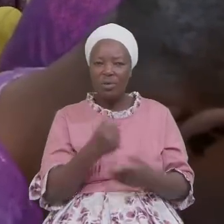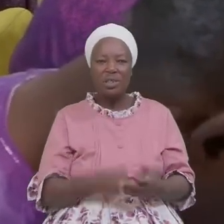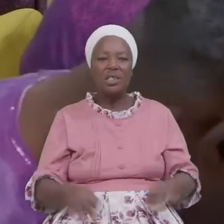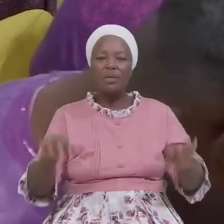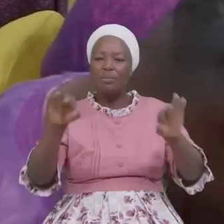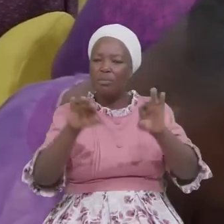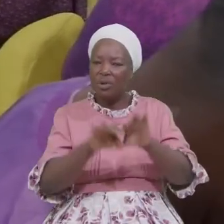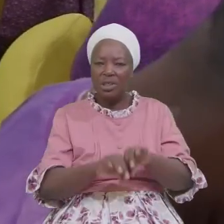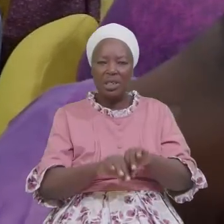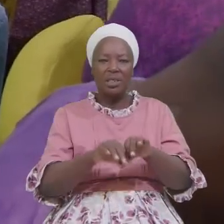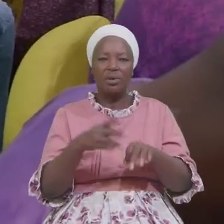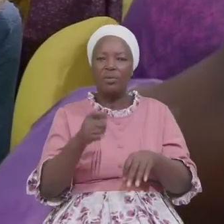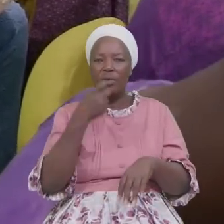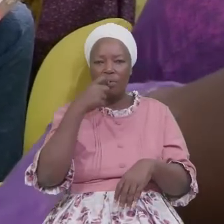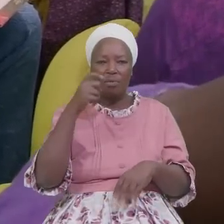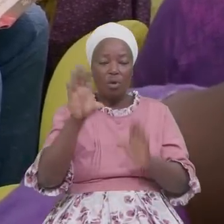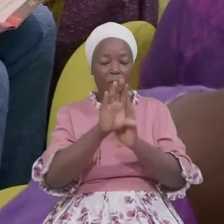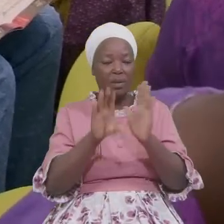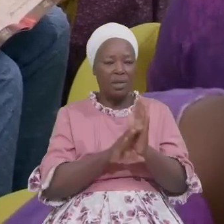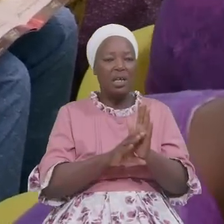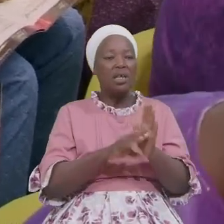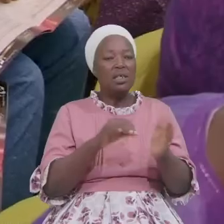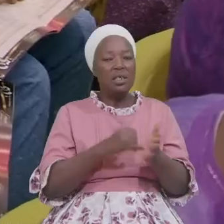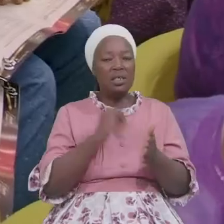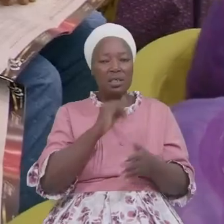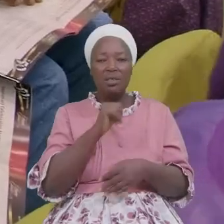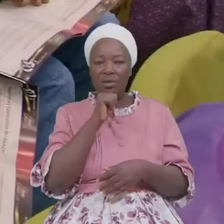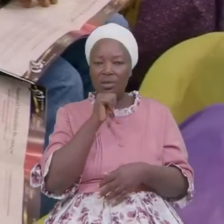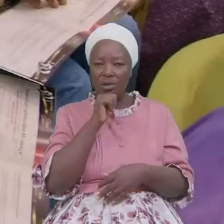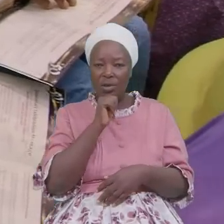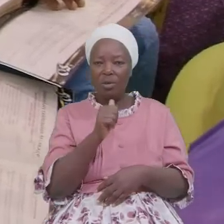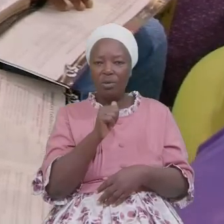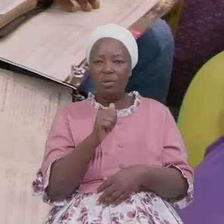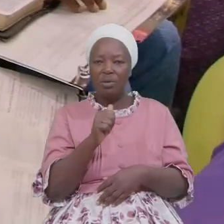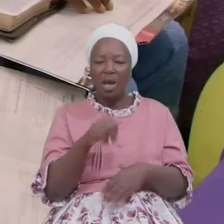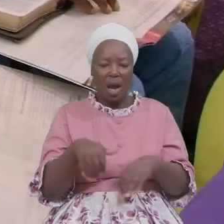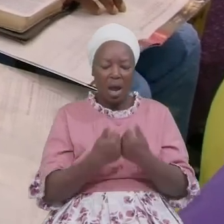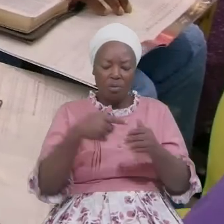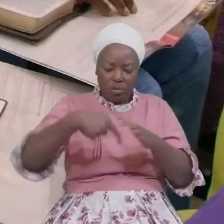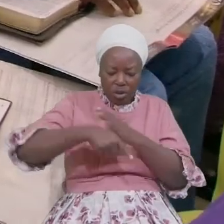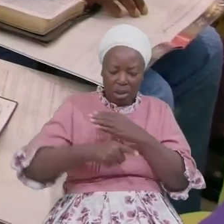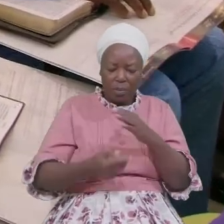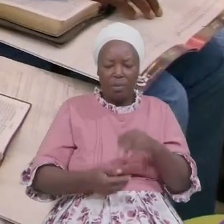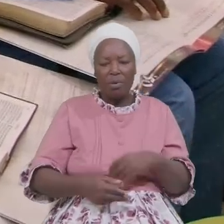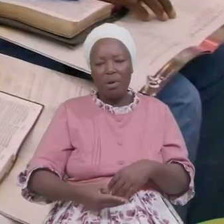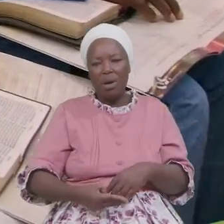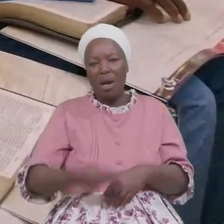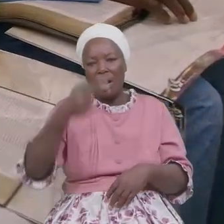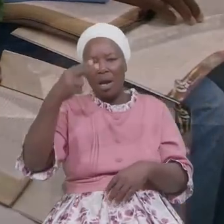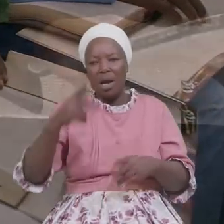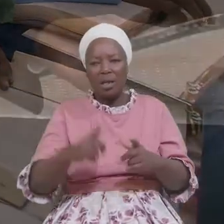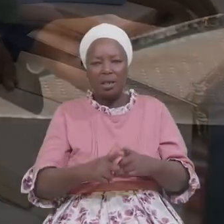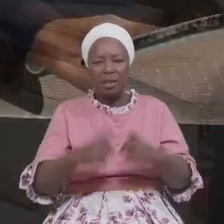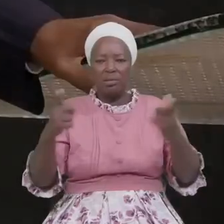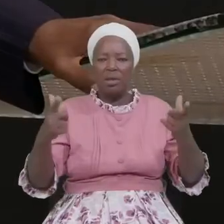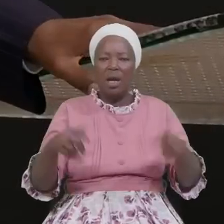of the commandment. It's not how deep, how high, how great, how exhausting,